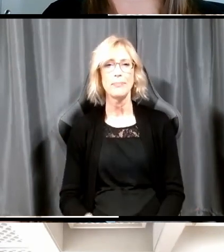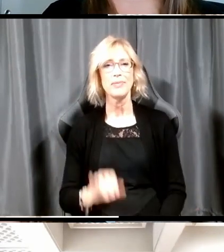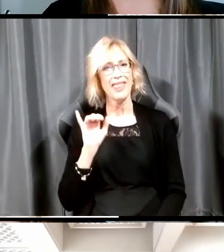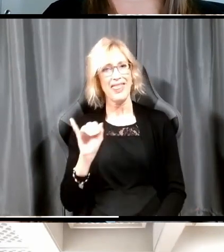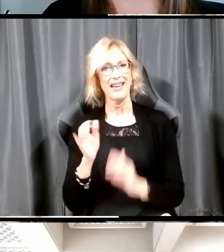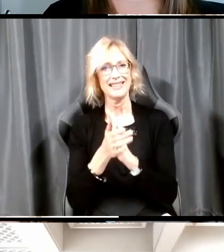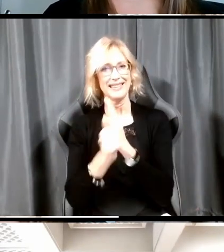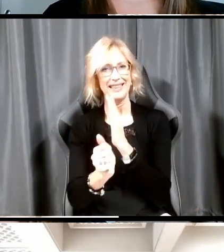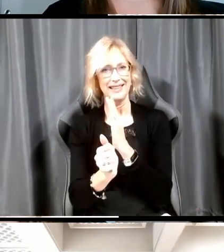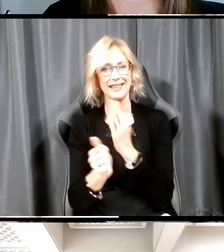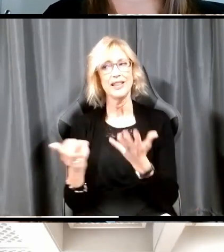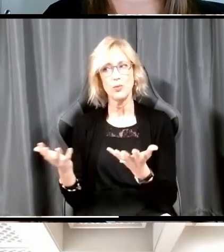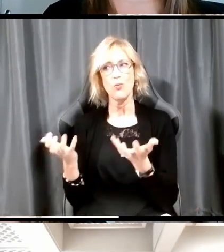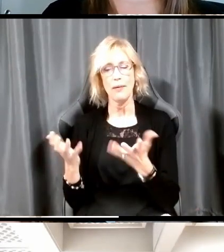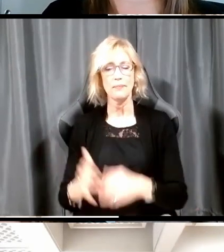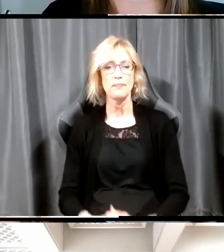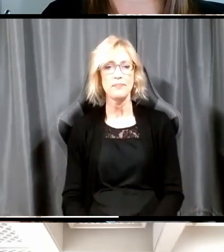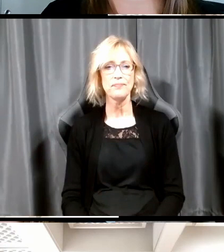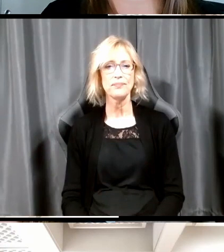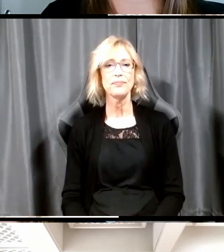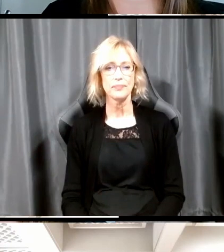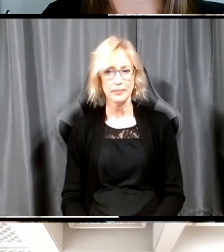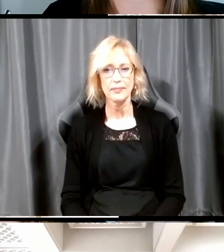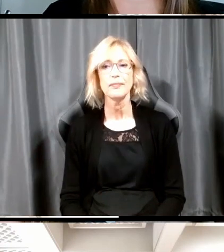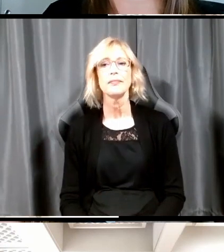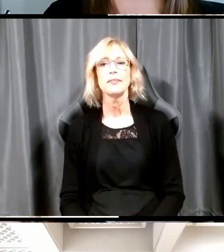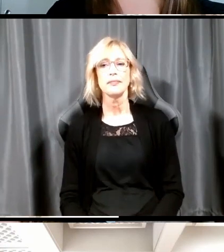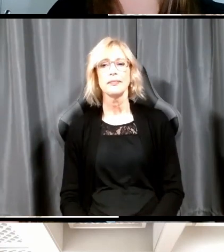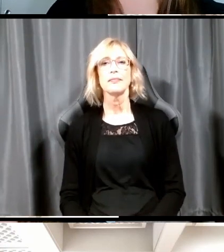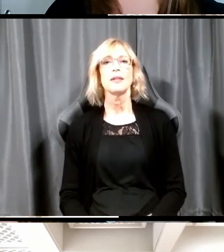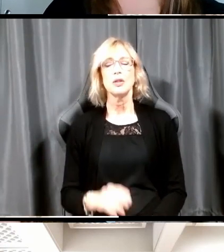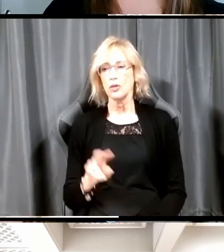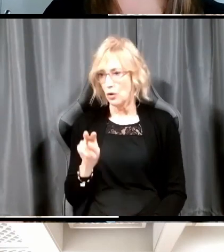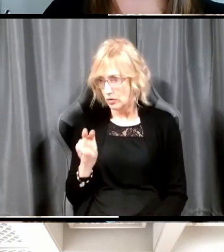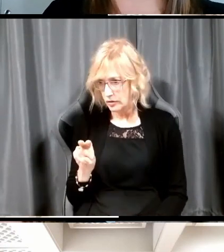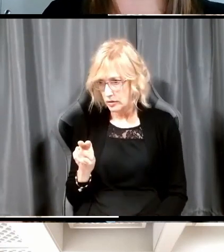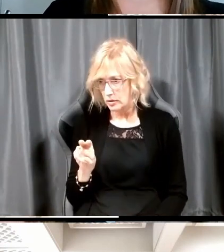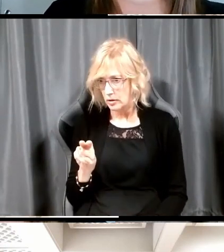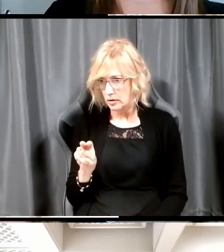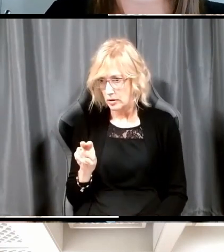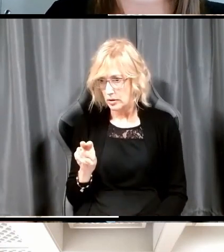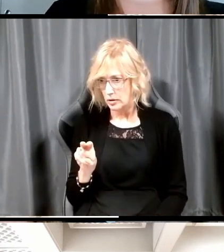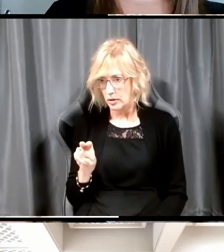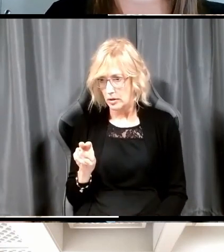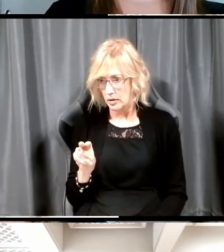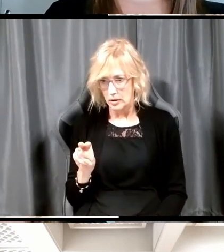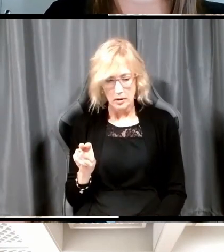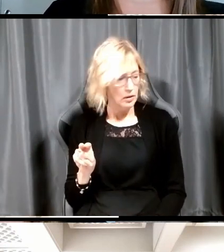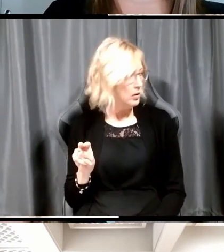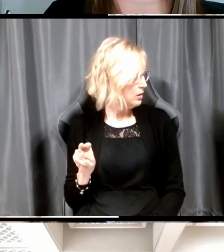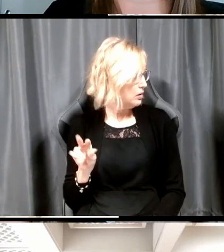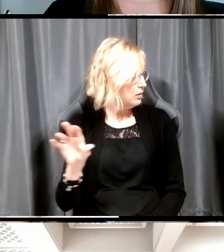skill is what we work. So they tend to localize or fixate first on the object and then turn away to reach for